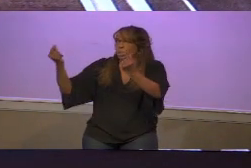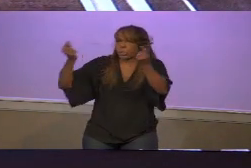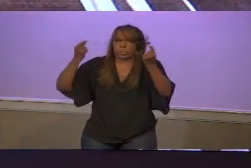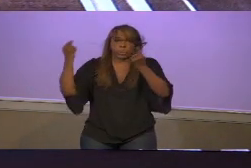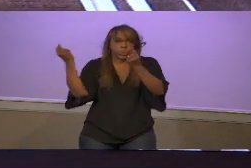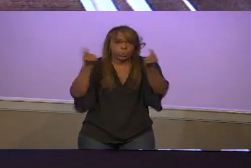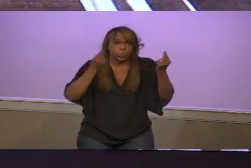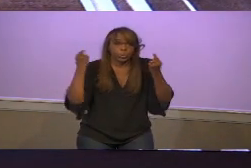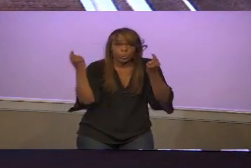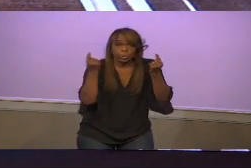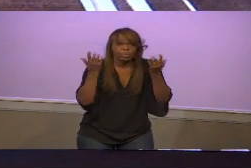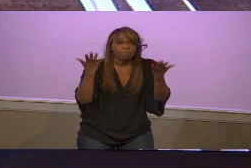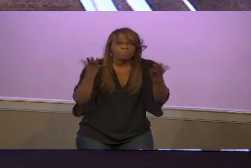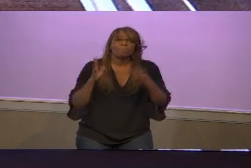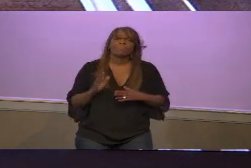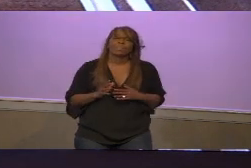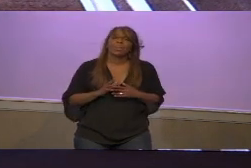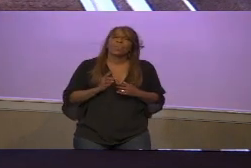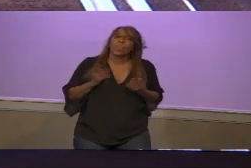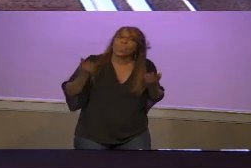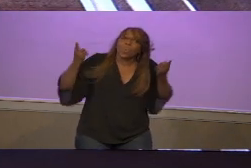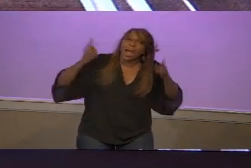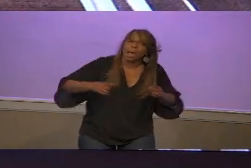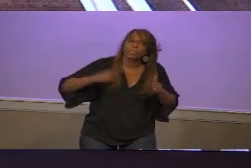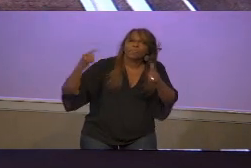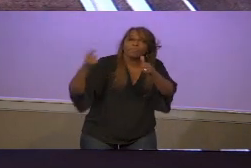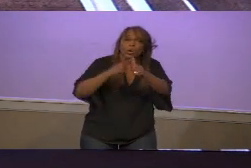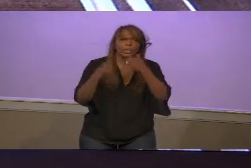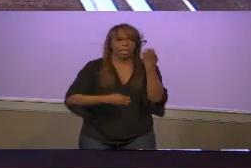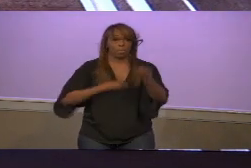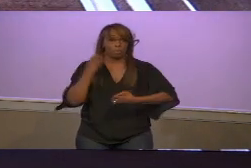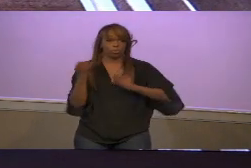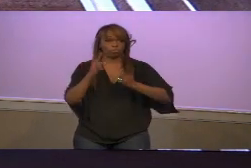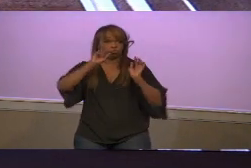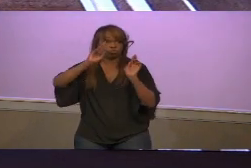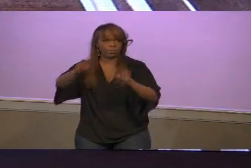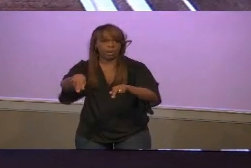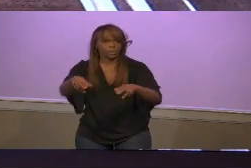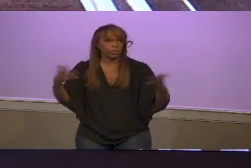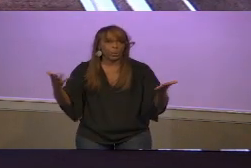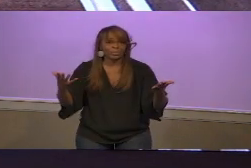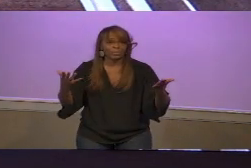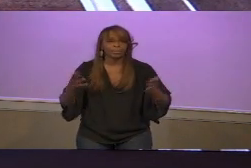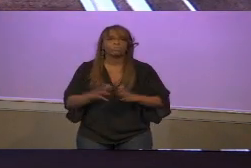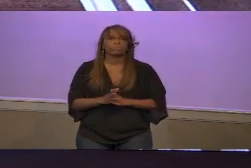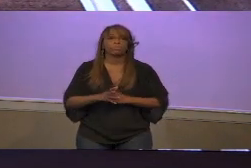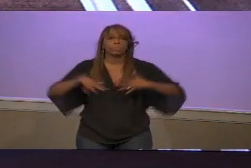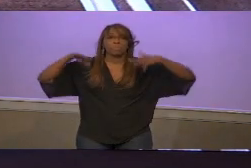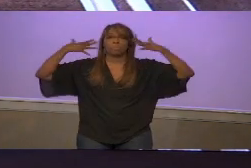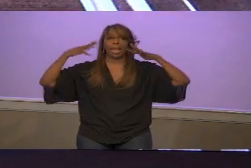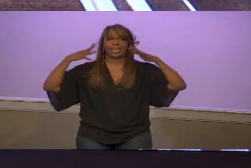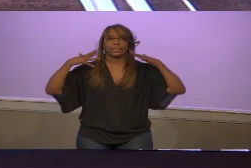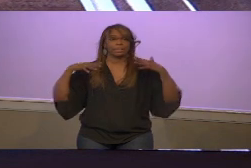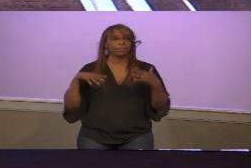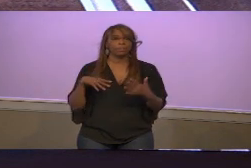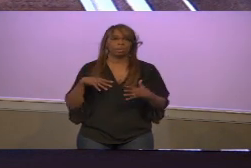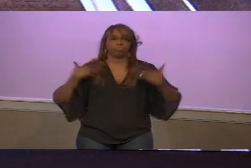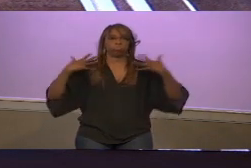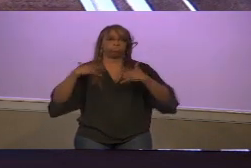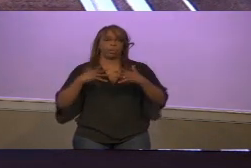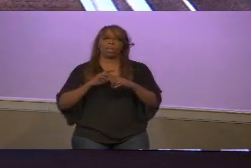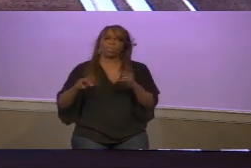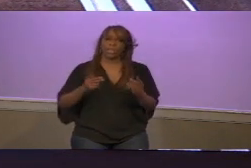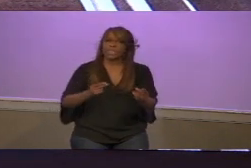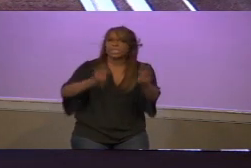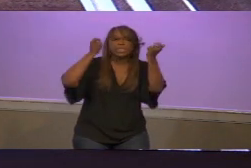hard place, generally the first emotional response is panic. That their immediate